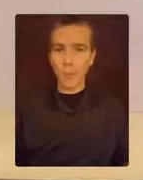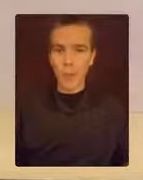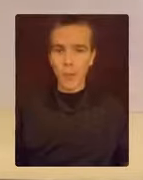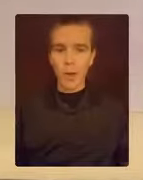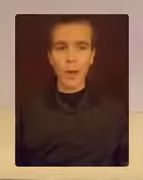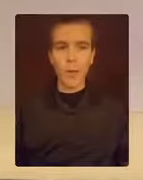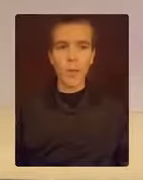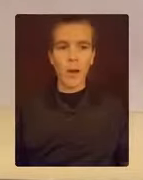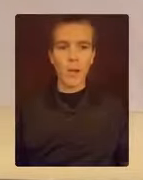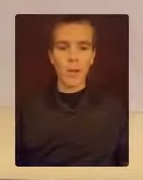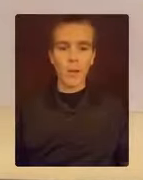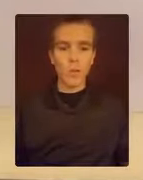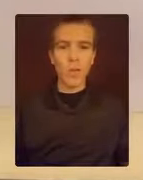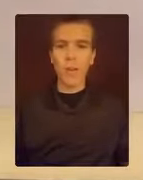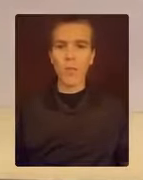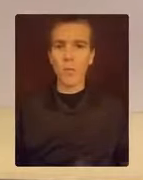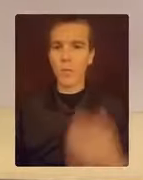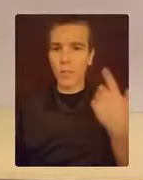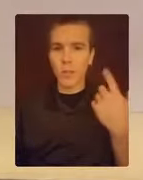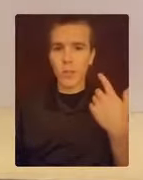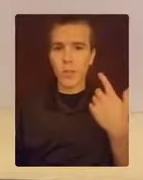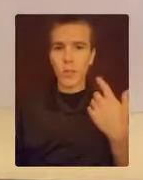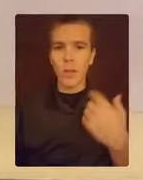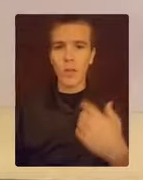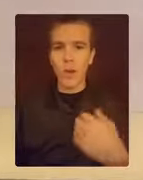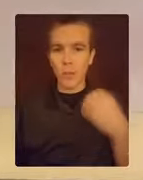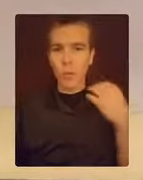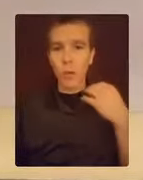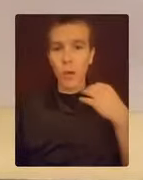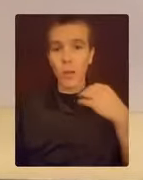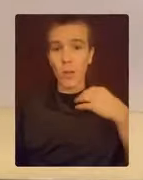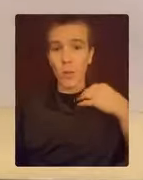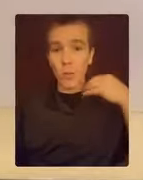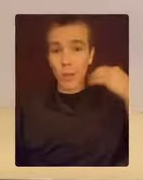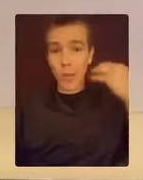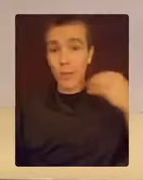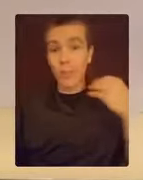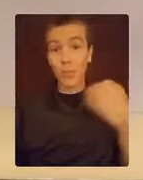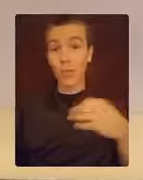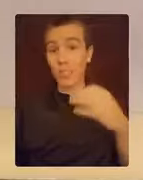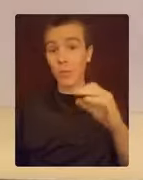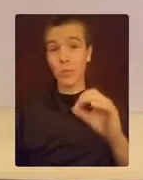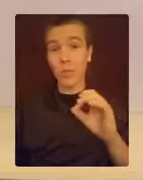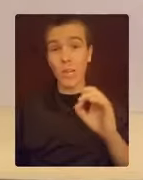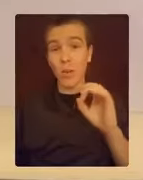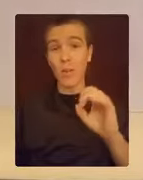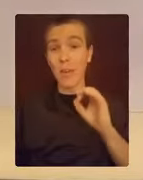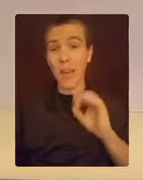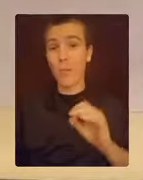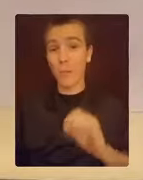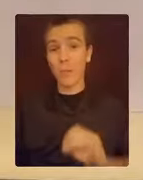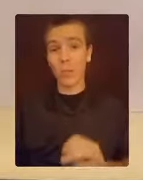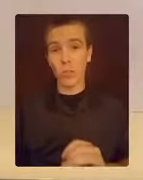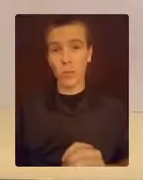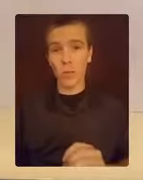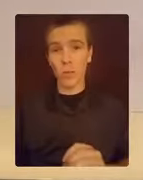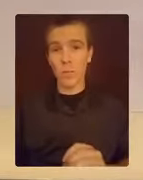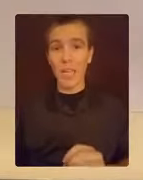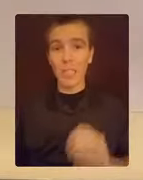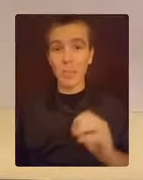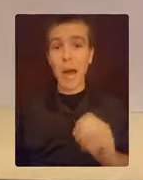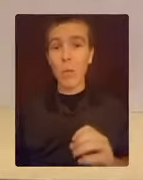dreaming. You'll hear voices. At some point, you will begin. So that's what I'm saying. You have to be careful with lucid